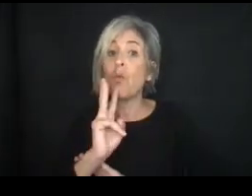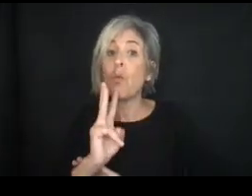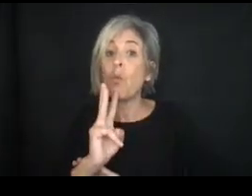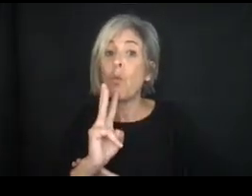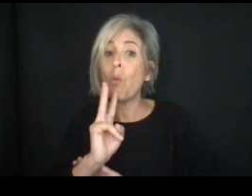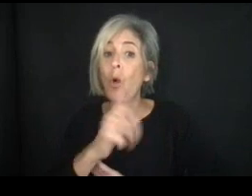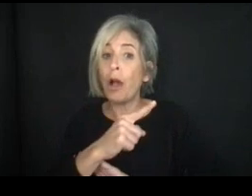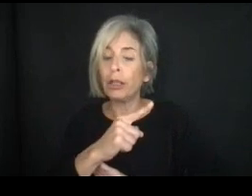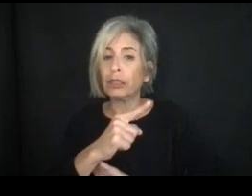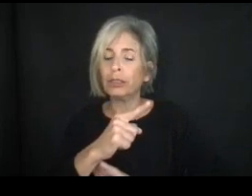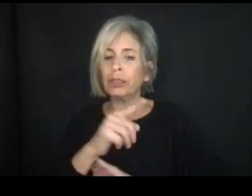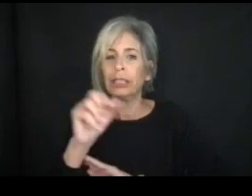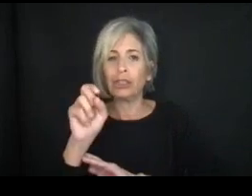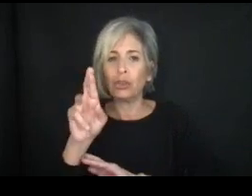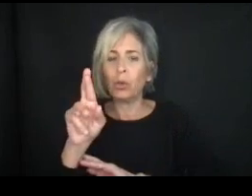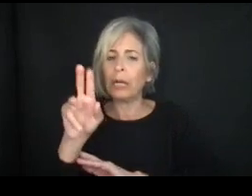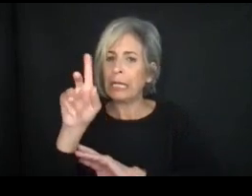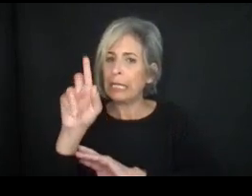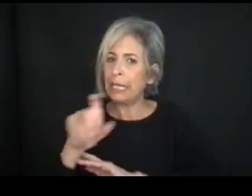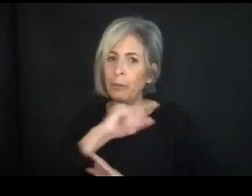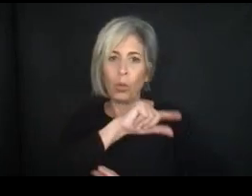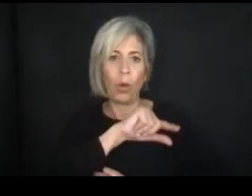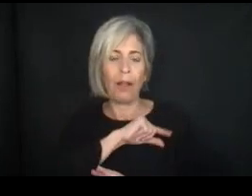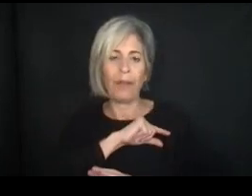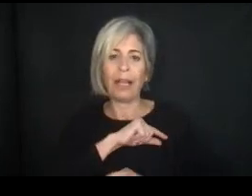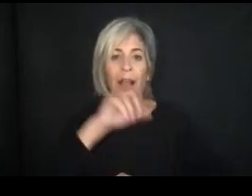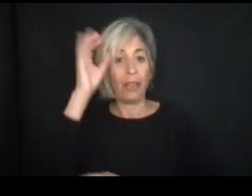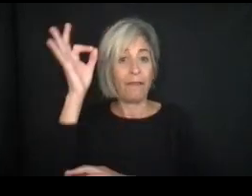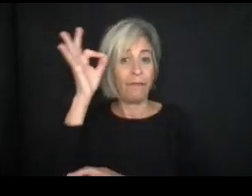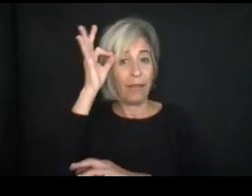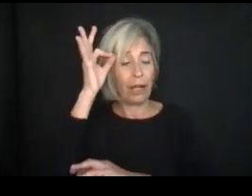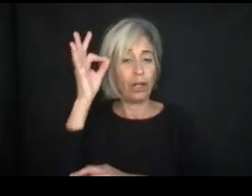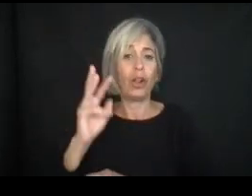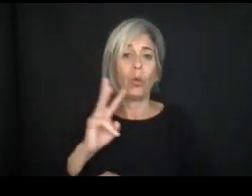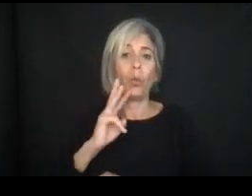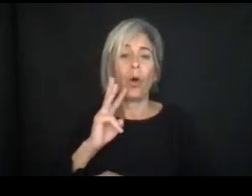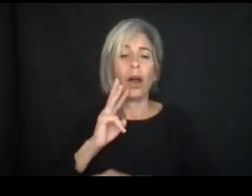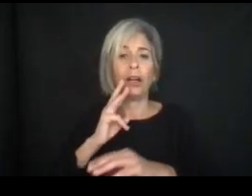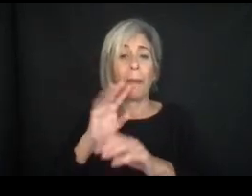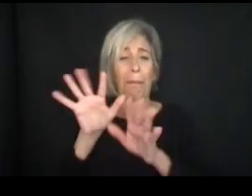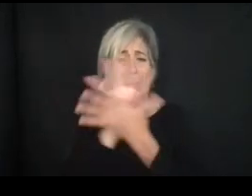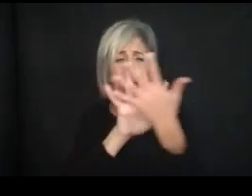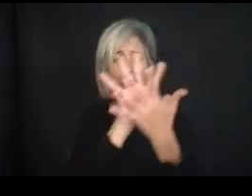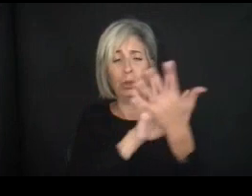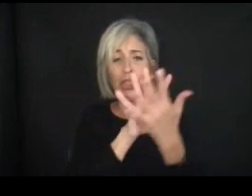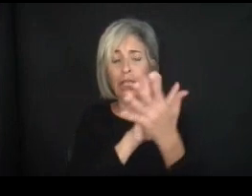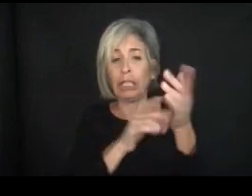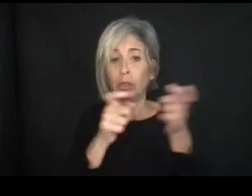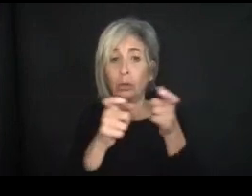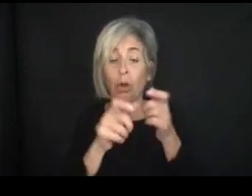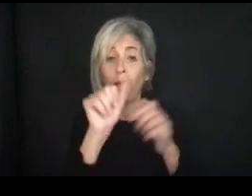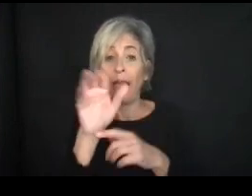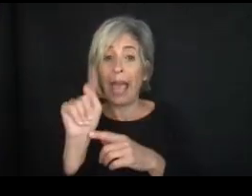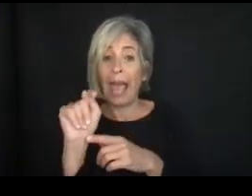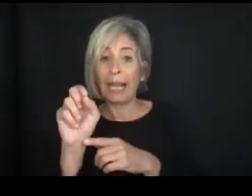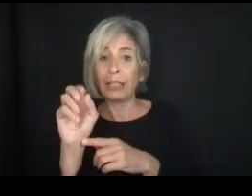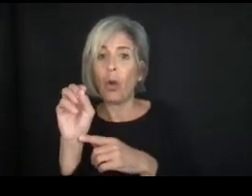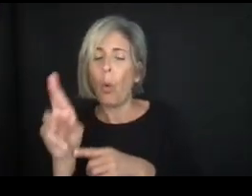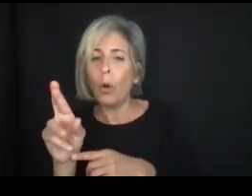infrastructure need to be eligible under the Federal Water Pollution Control Act or the Safe Drinking Water